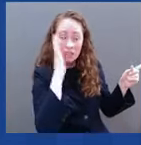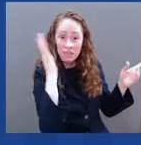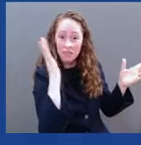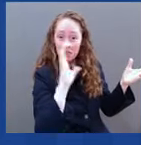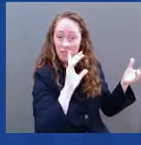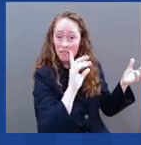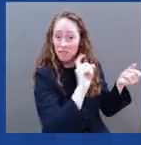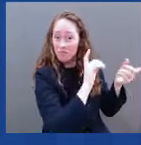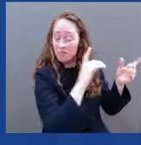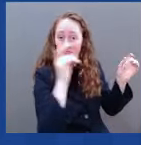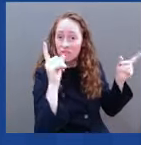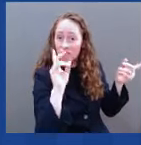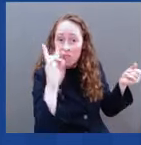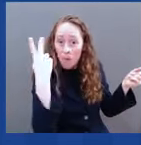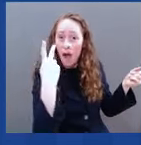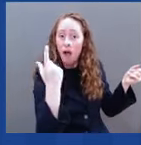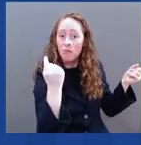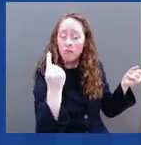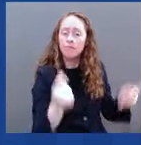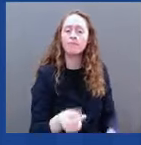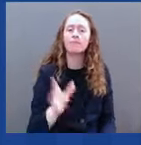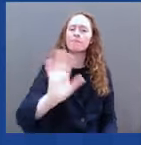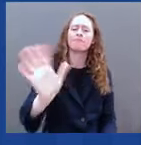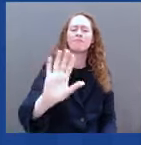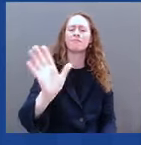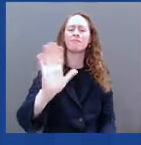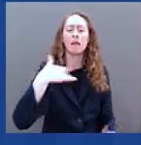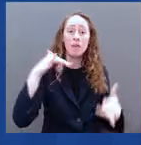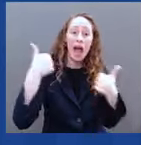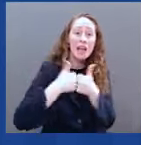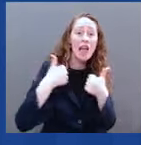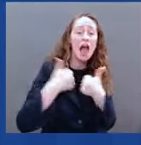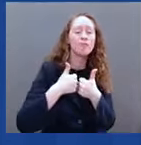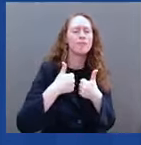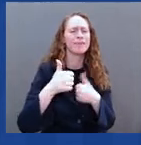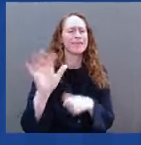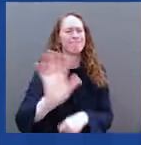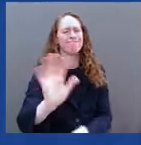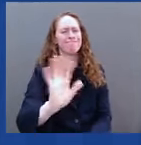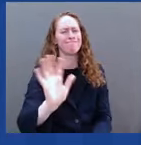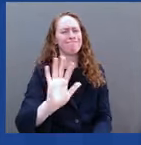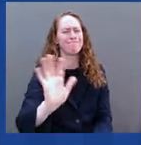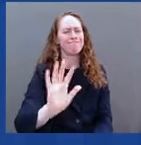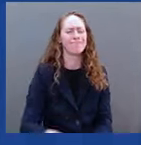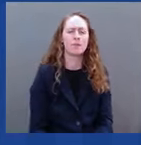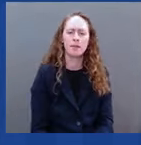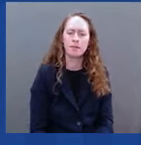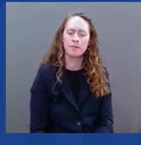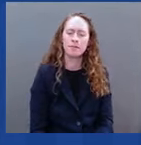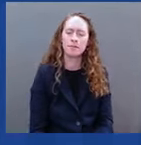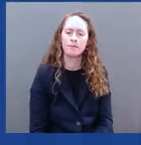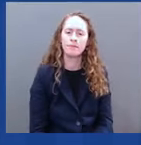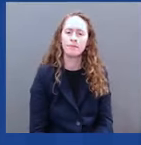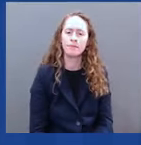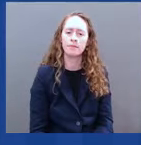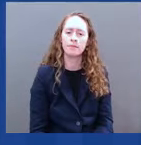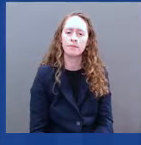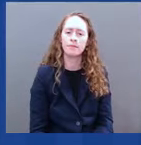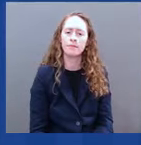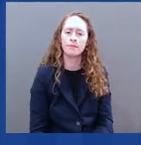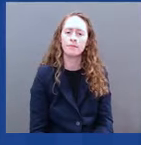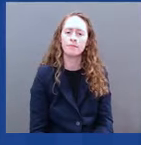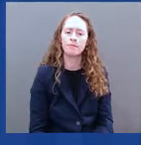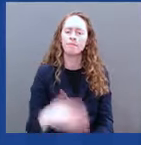with me. I know. The answer is no. I think what happens is we have to demonstrate the purpose. The single most important thing is for us to